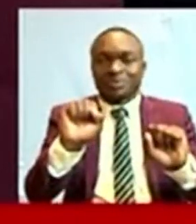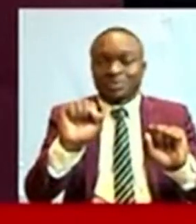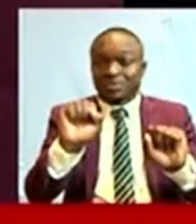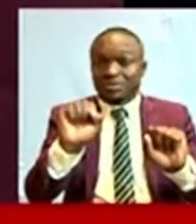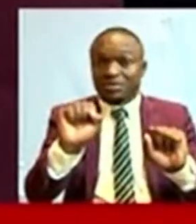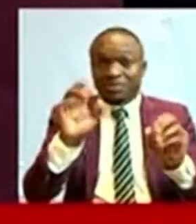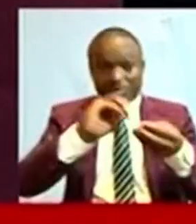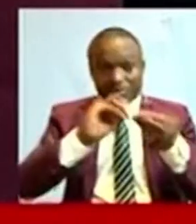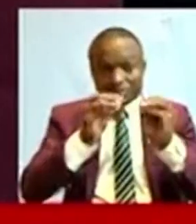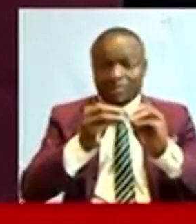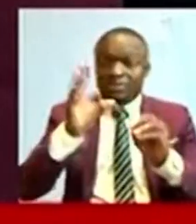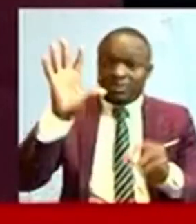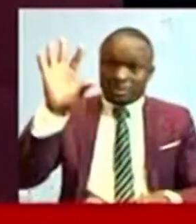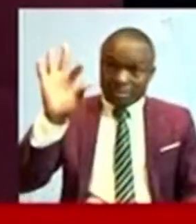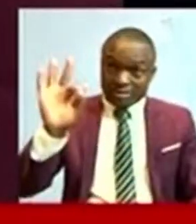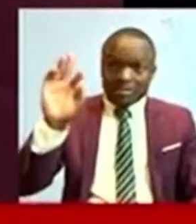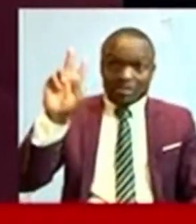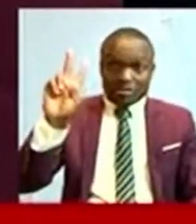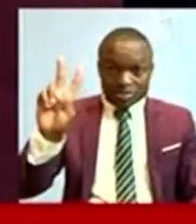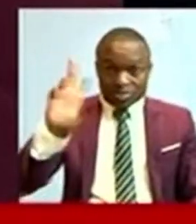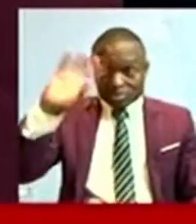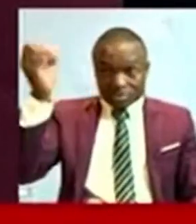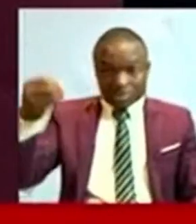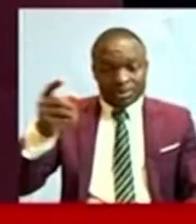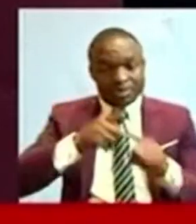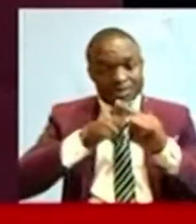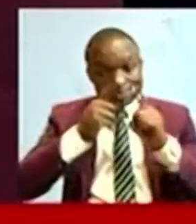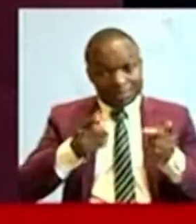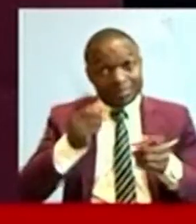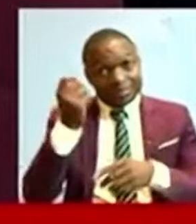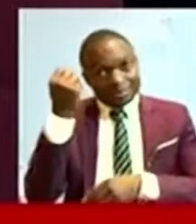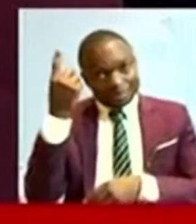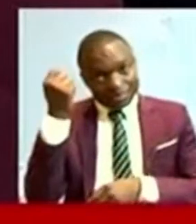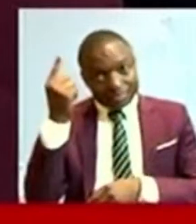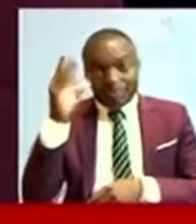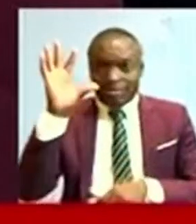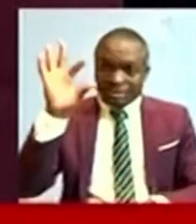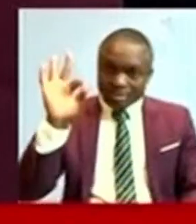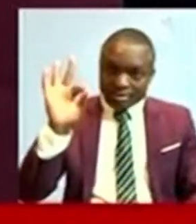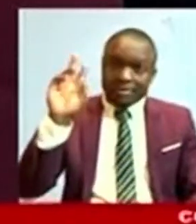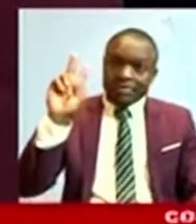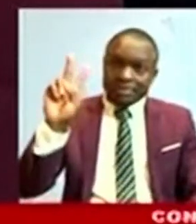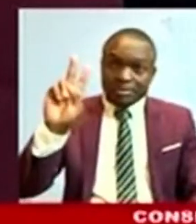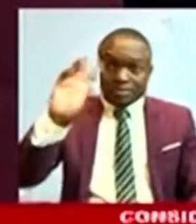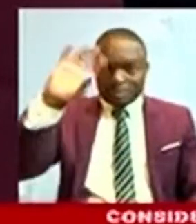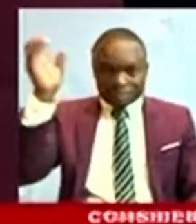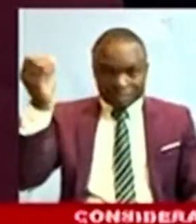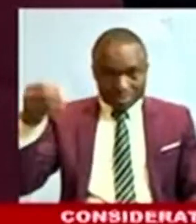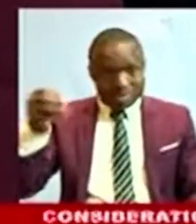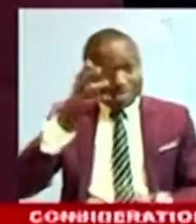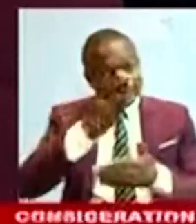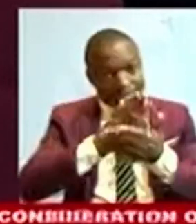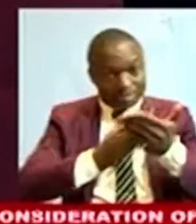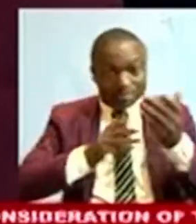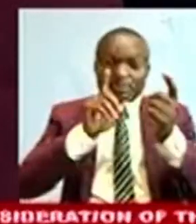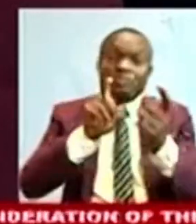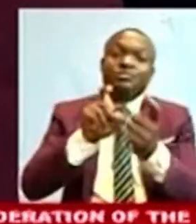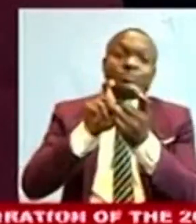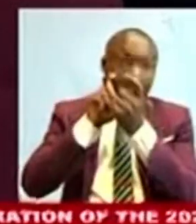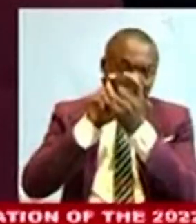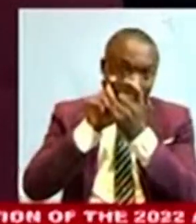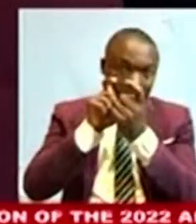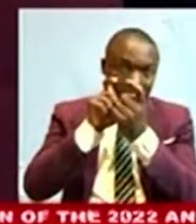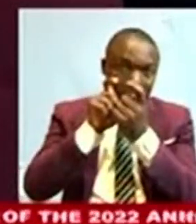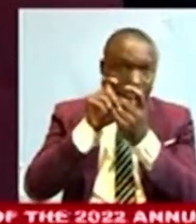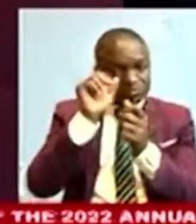of 92%. But we do understand that even 92%, there are some challenges over